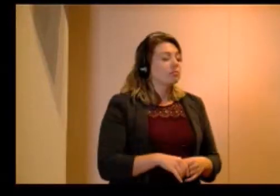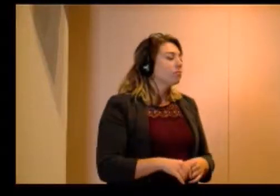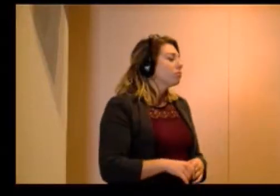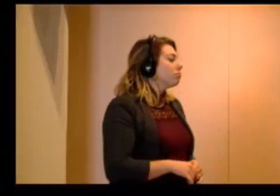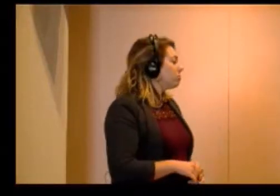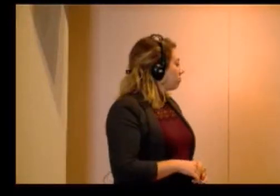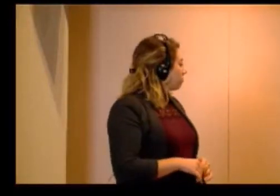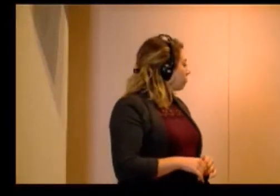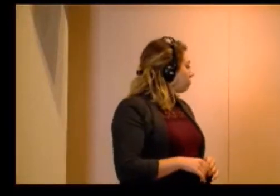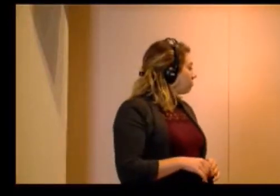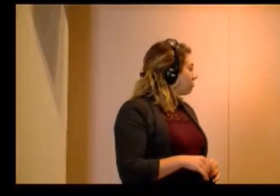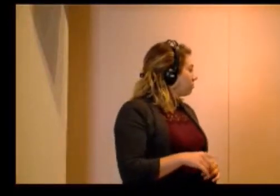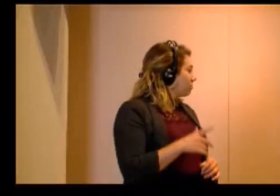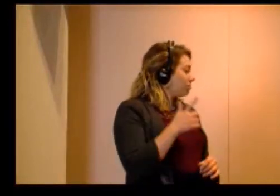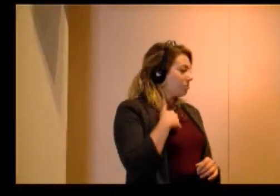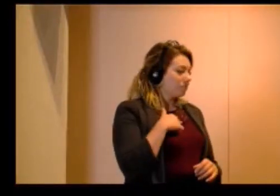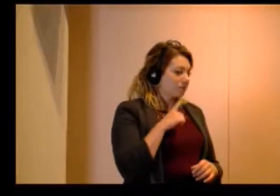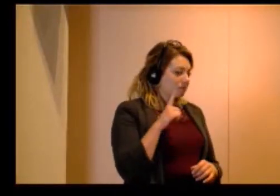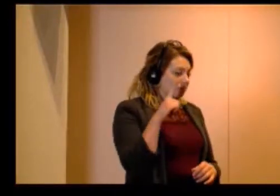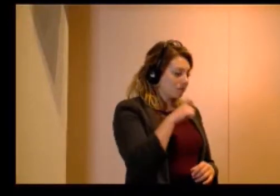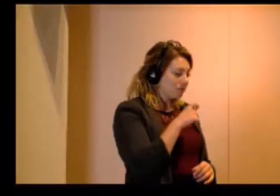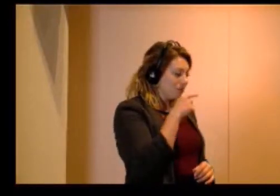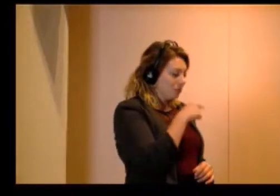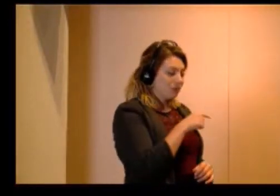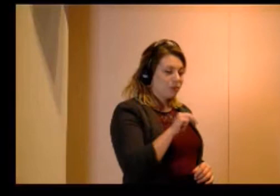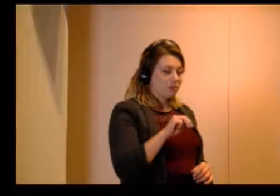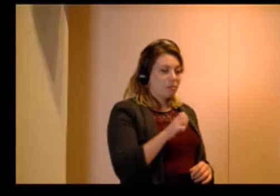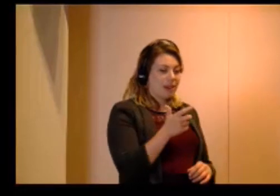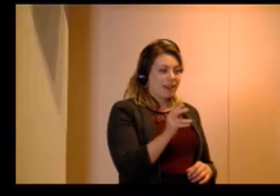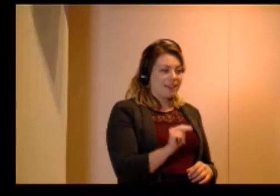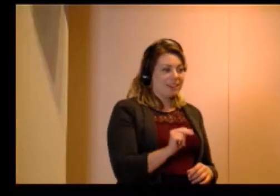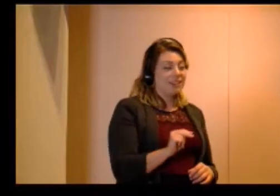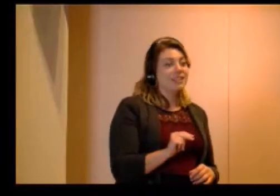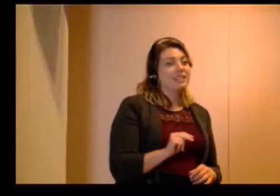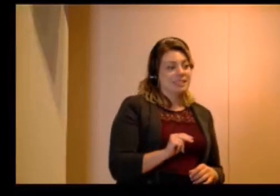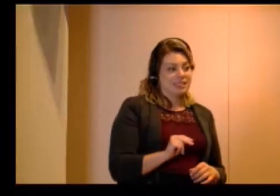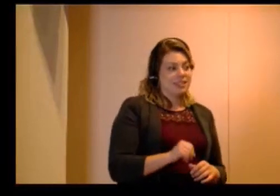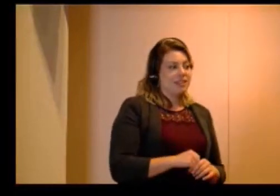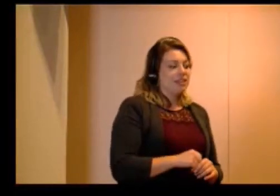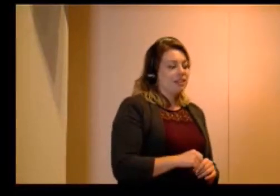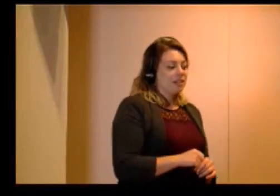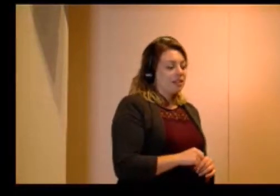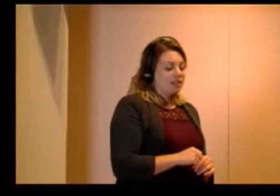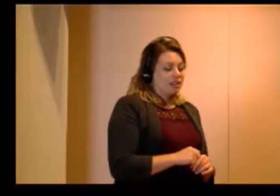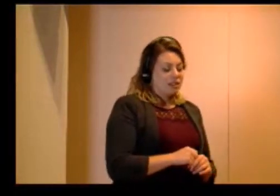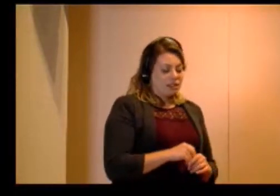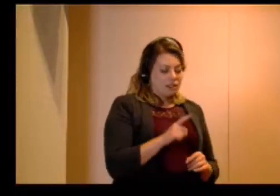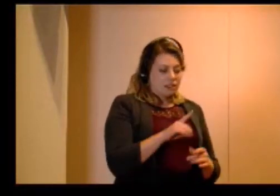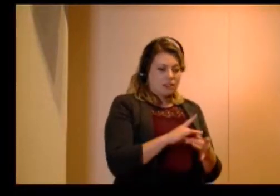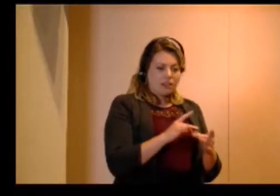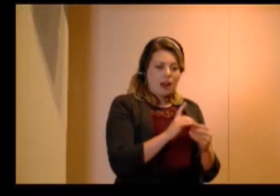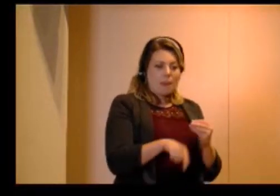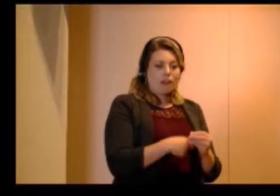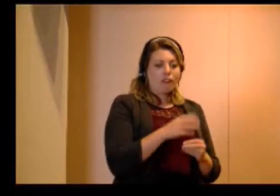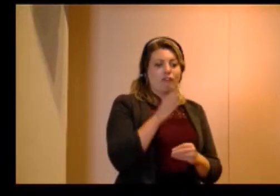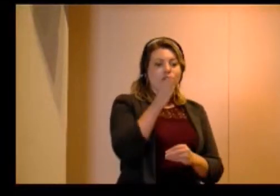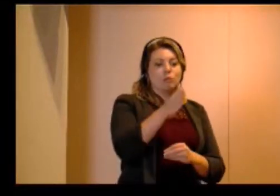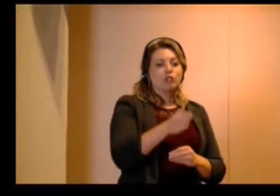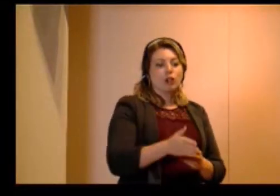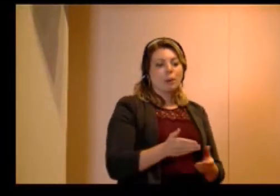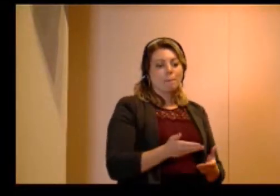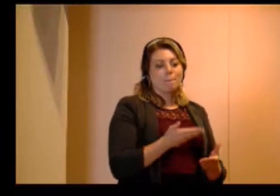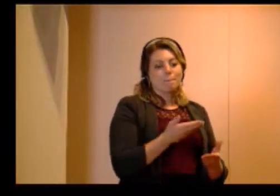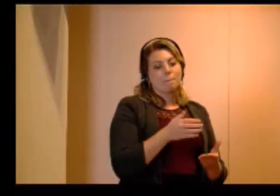So I'm going to start this one out with directed to you, Meghan. And you brought up future-proofing. I believe that was you.